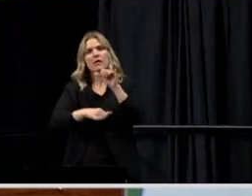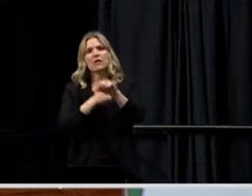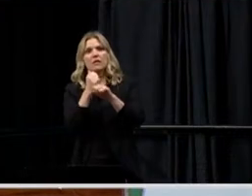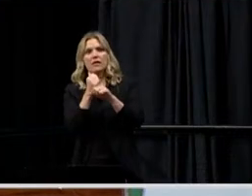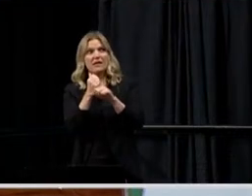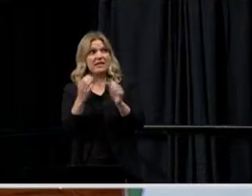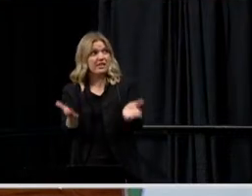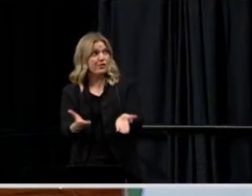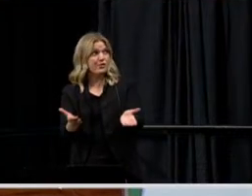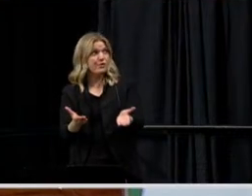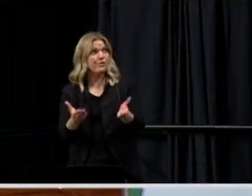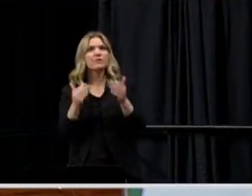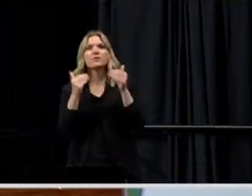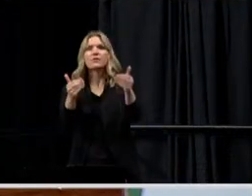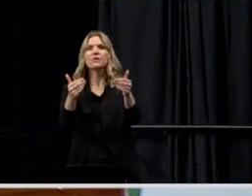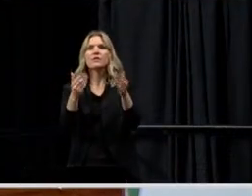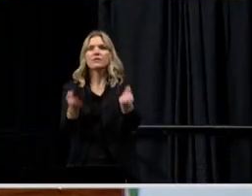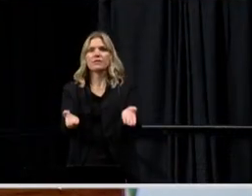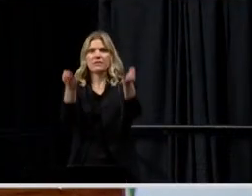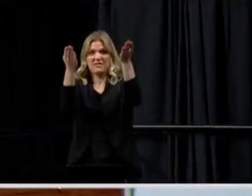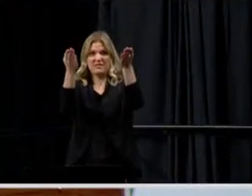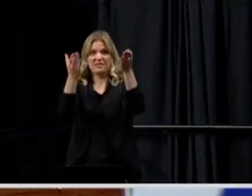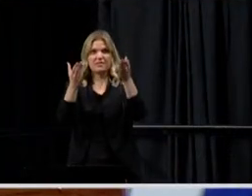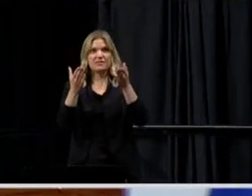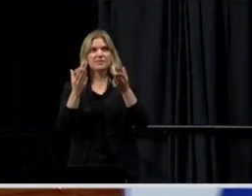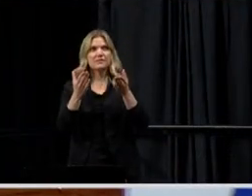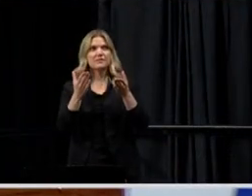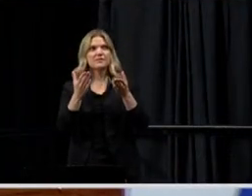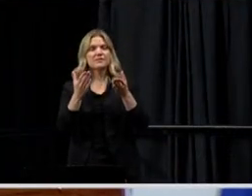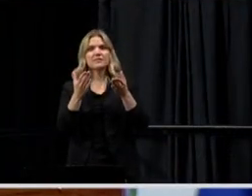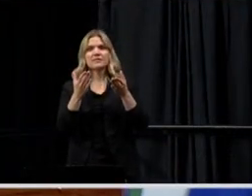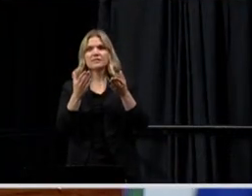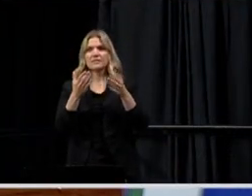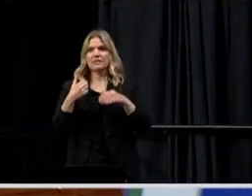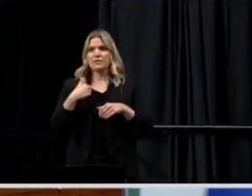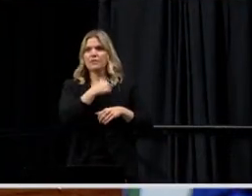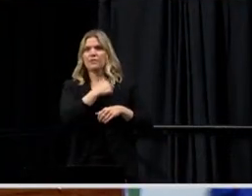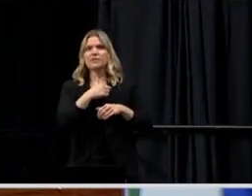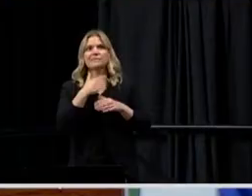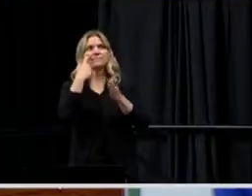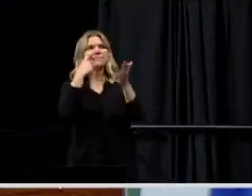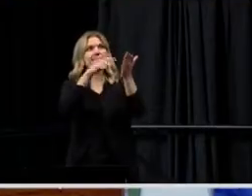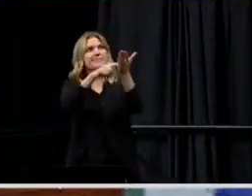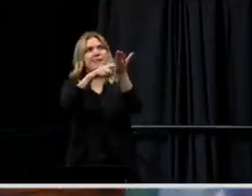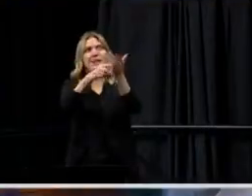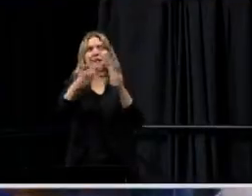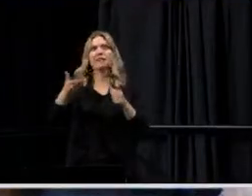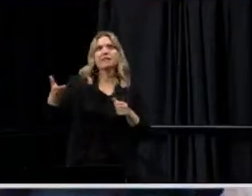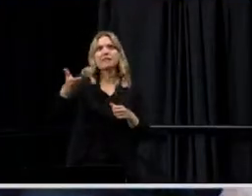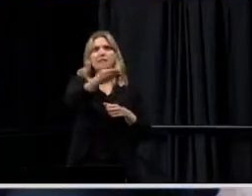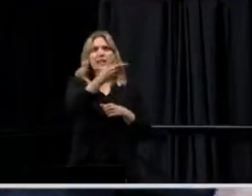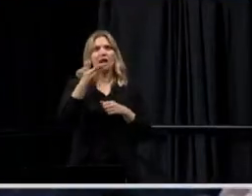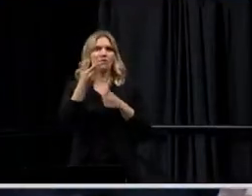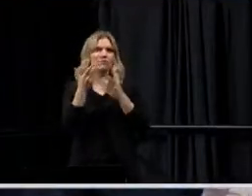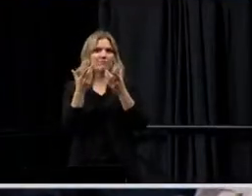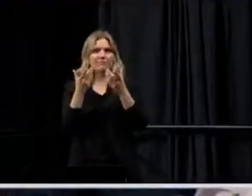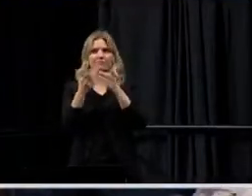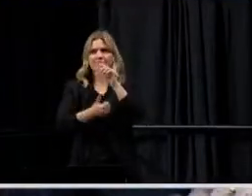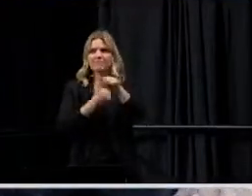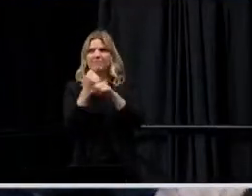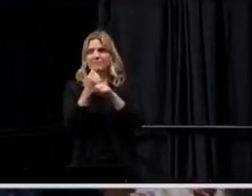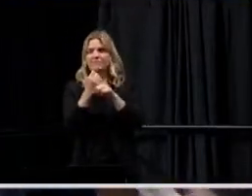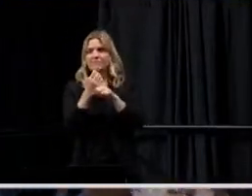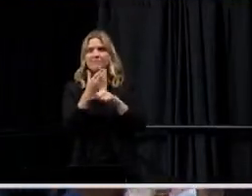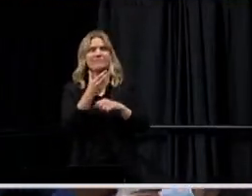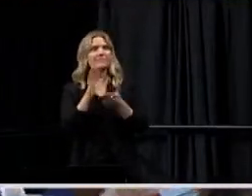in the arena please stand. If everyone would join me in acknowledging their continued Defender pride.